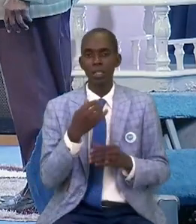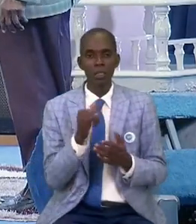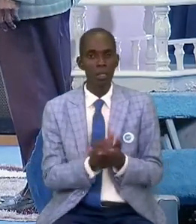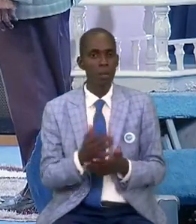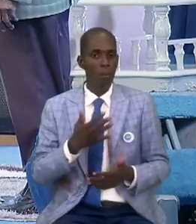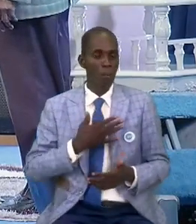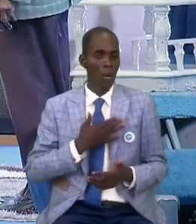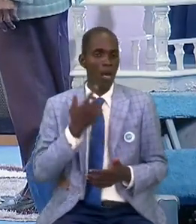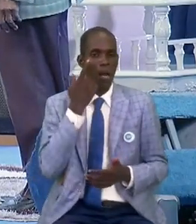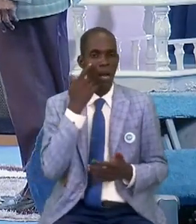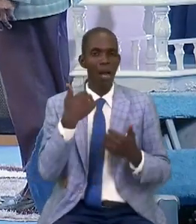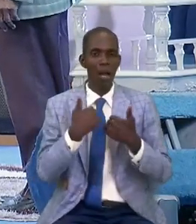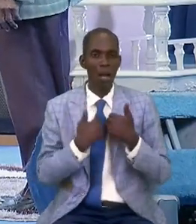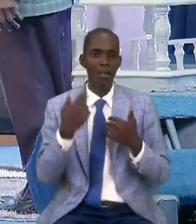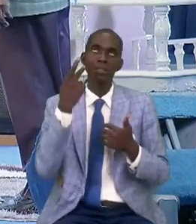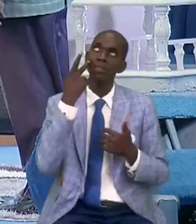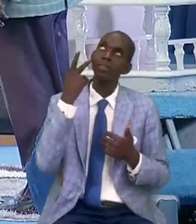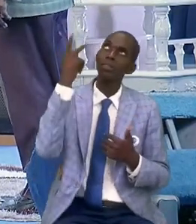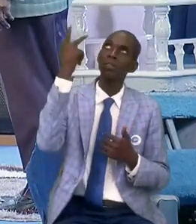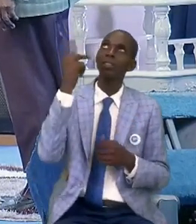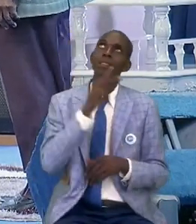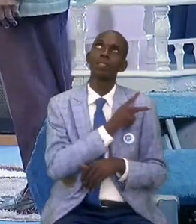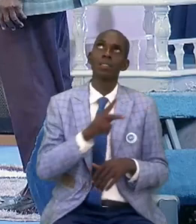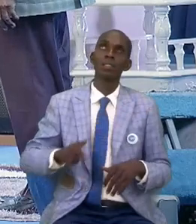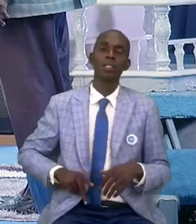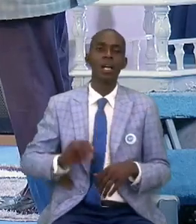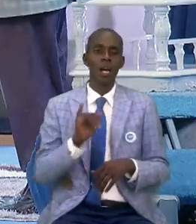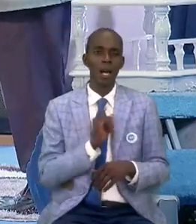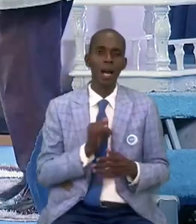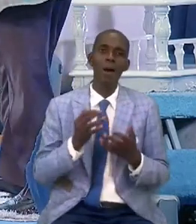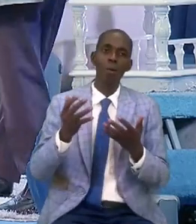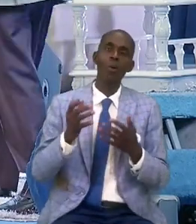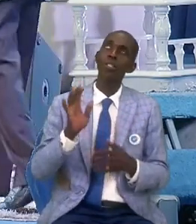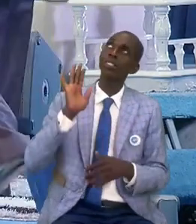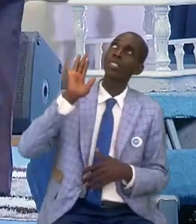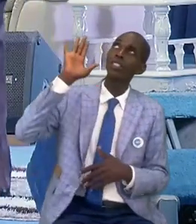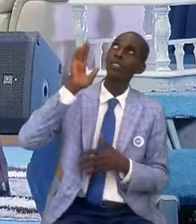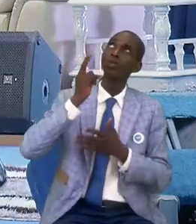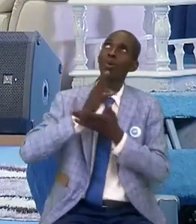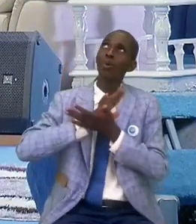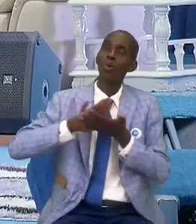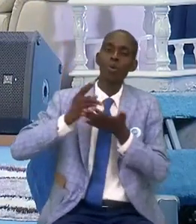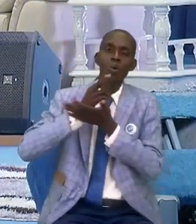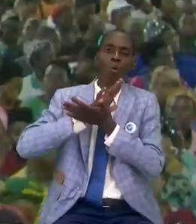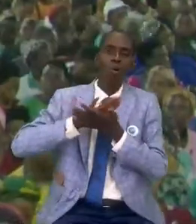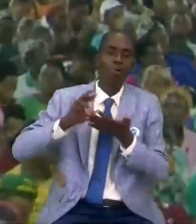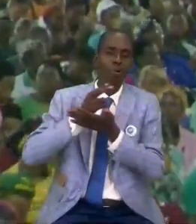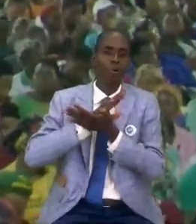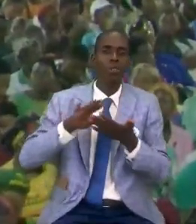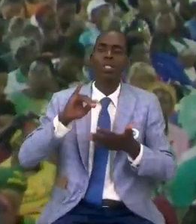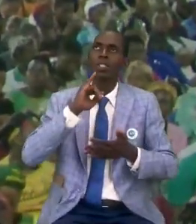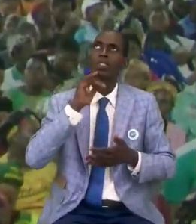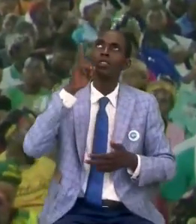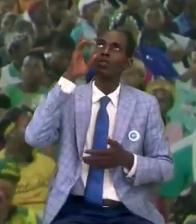holy, holy, holy, holy is God, the Lord of hosts. I'd like to go there. I'd like to be